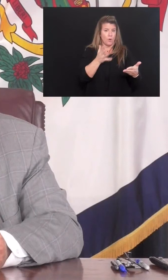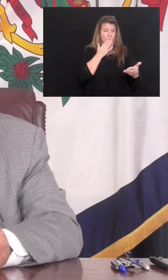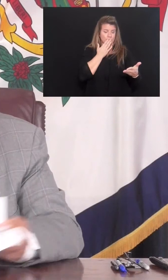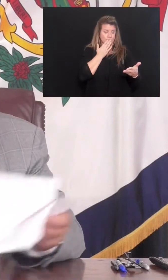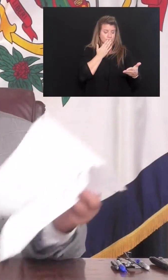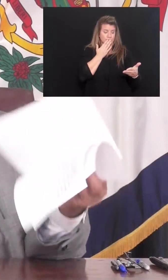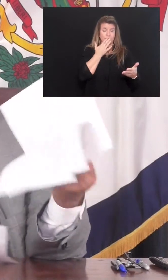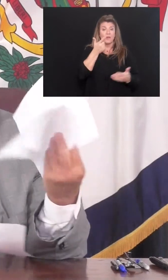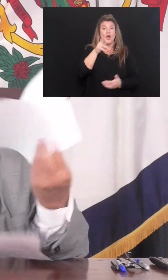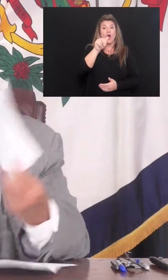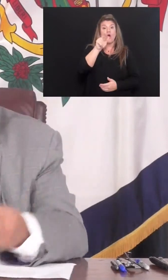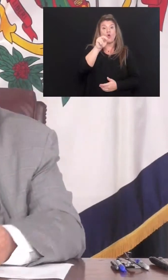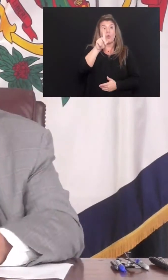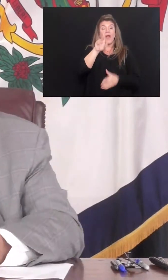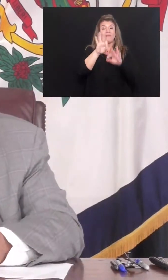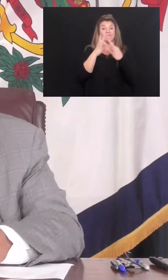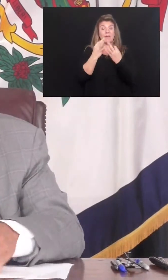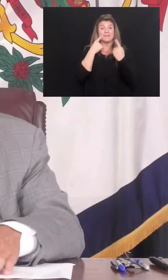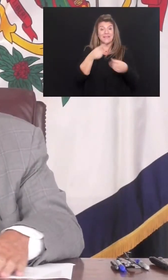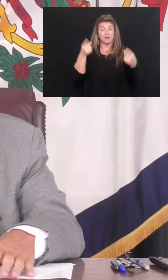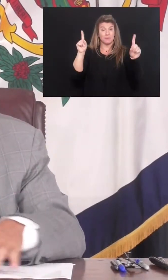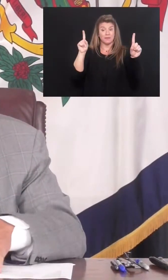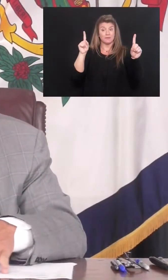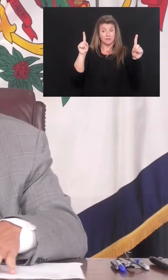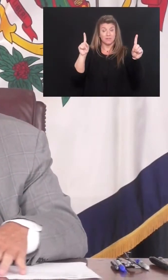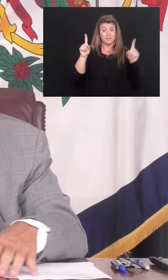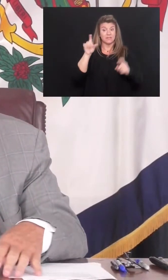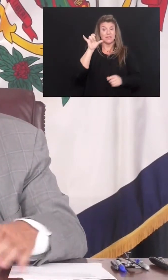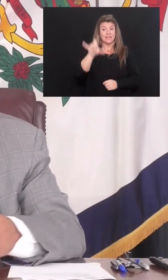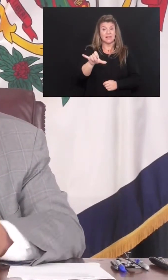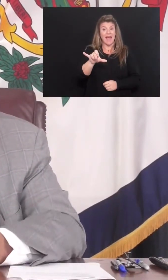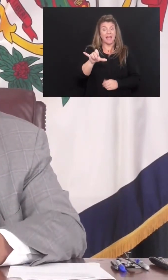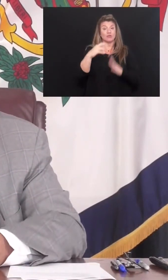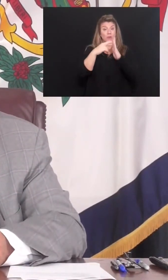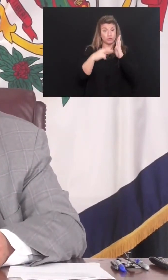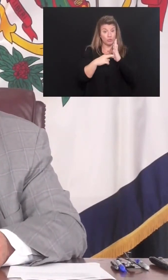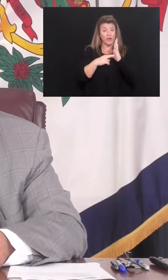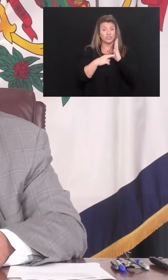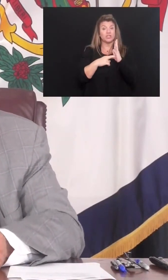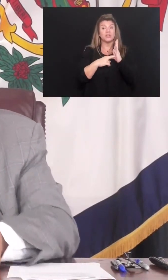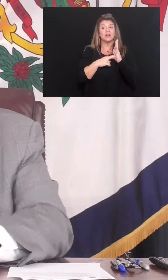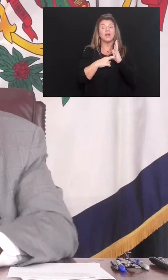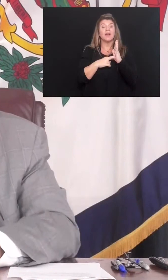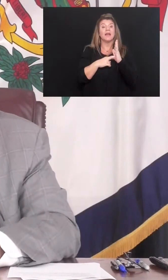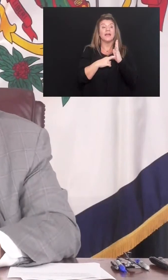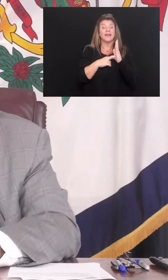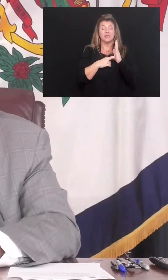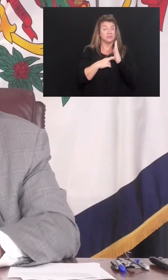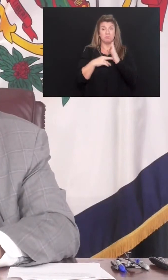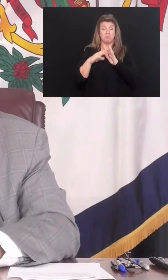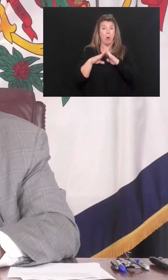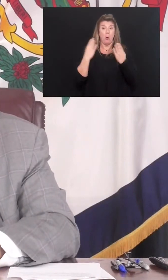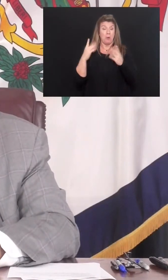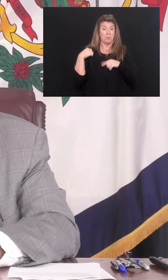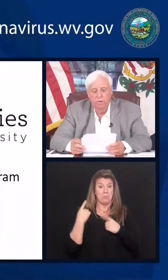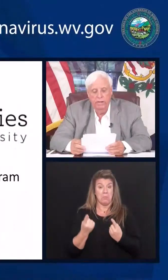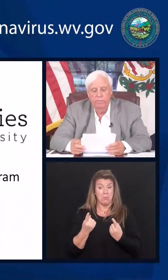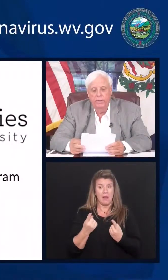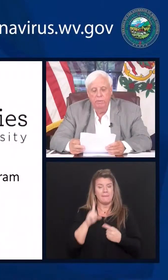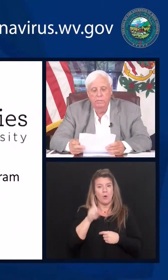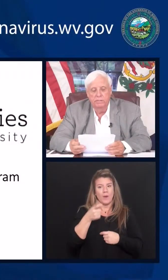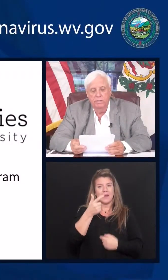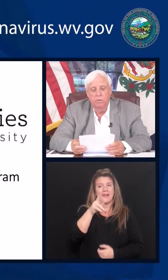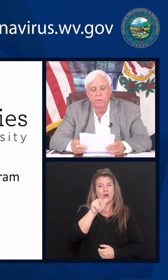Our grand families announcement is that registration is now, it's been open and everything. We need our